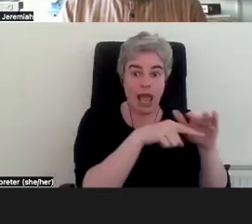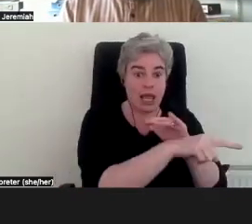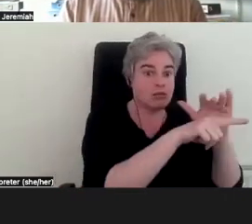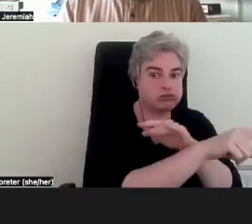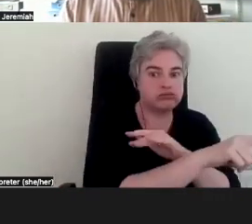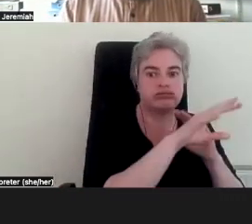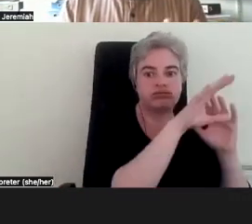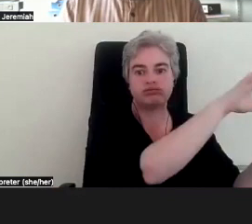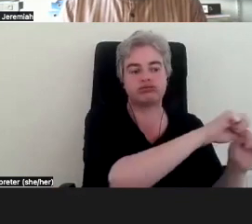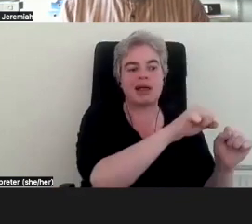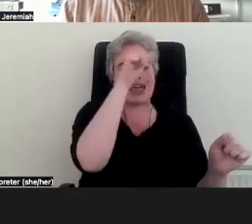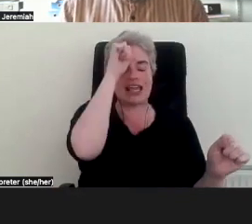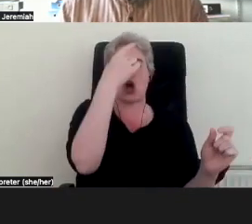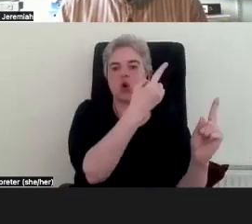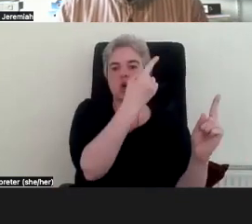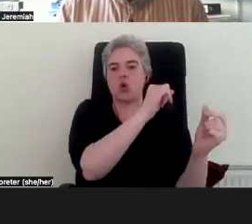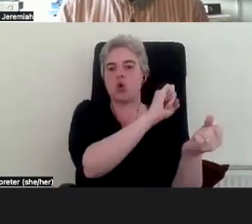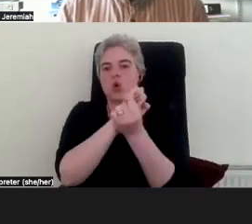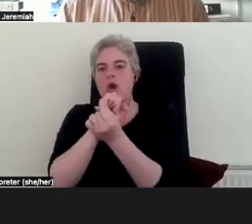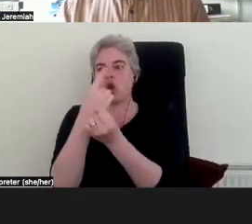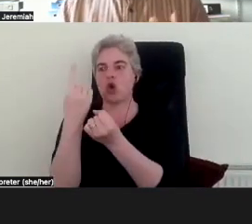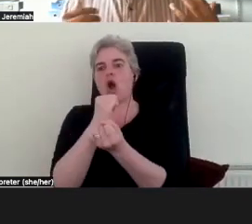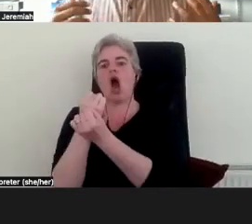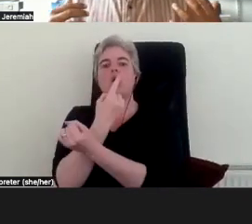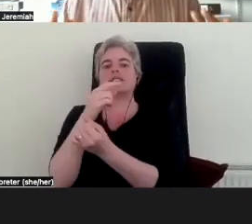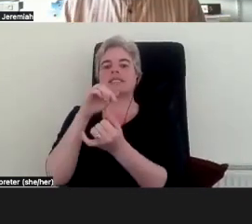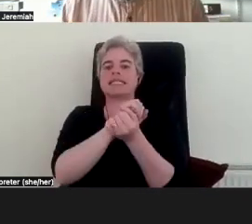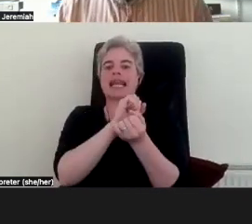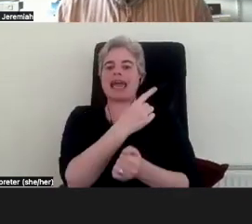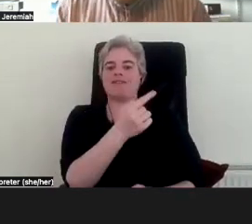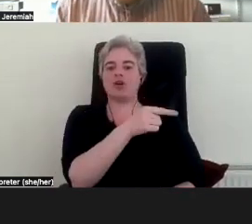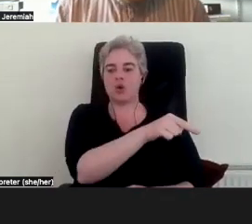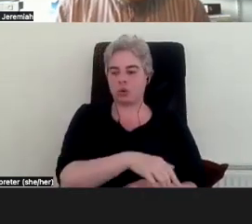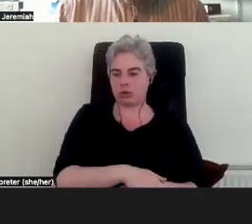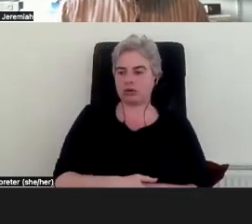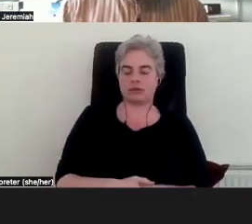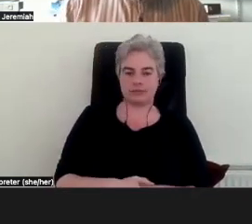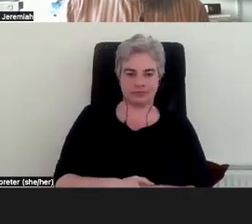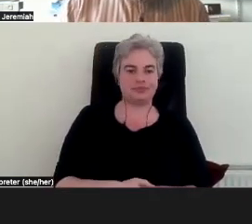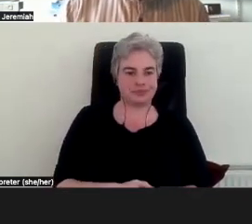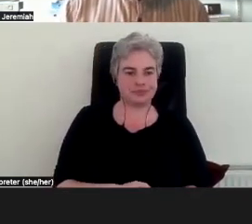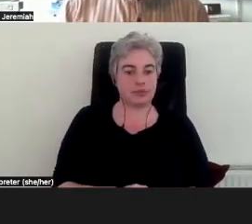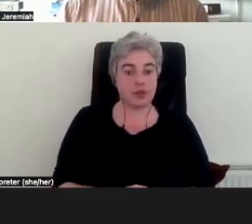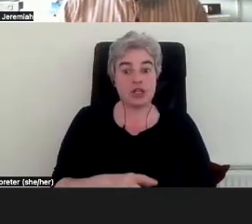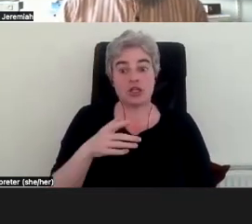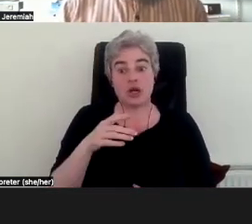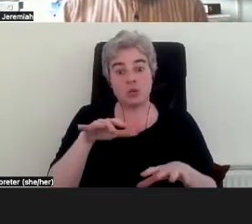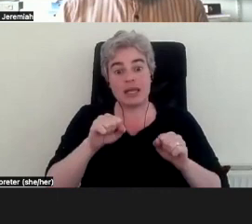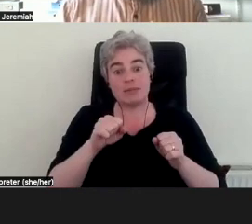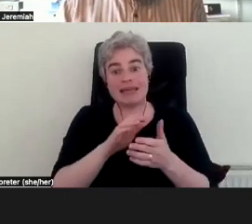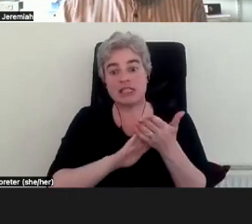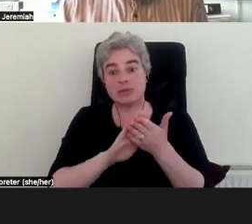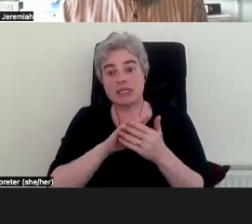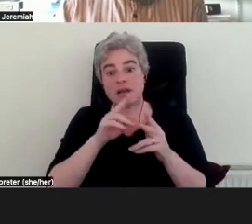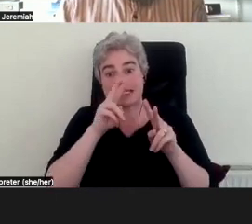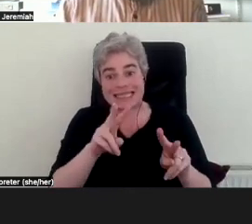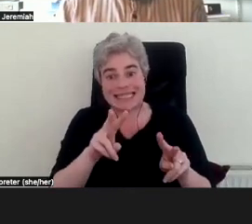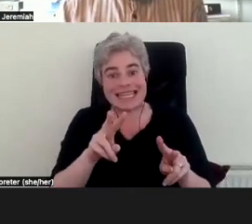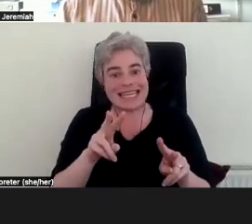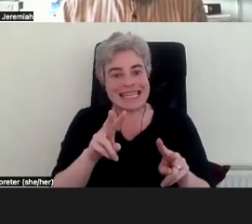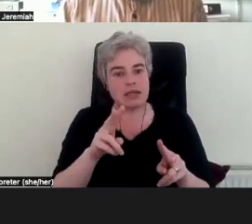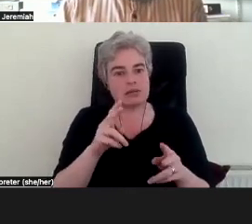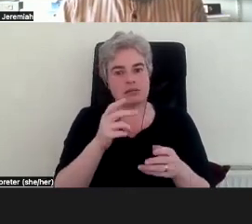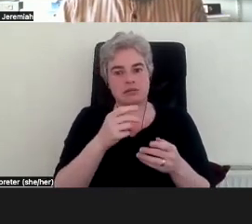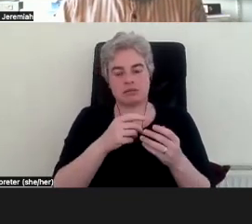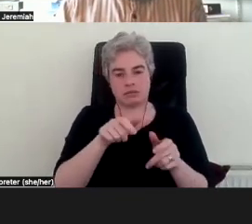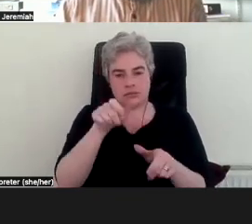slaves are, they belong to. In other words, what we begin to see is that to Christianize slavery